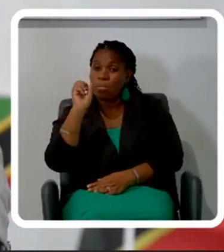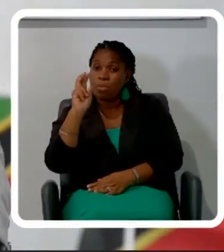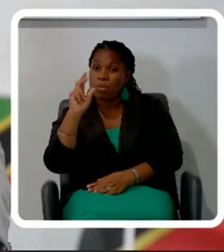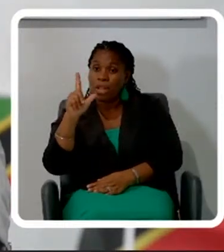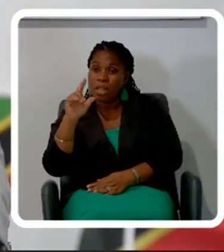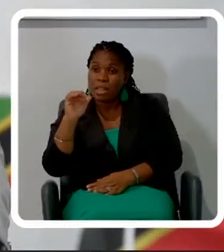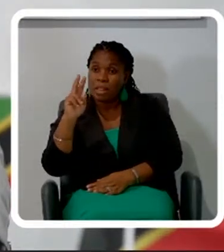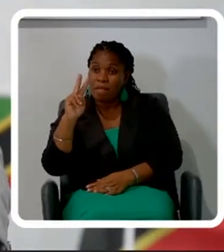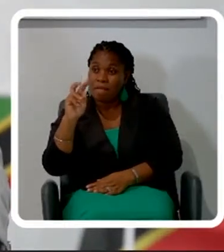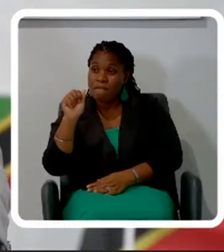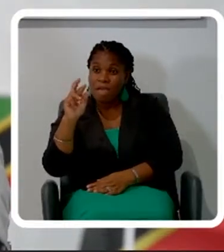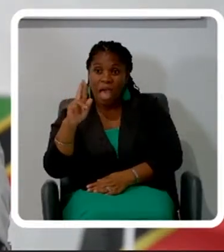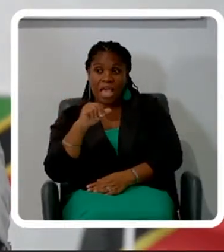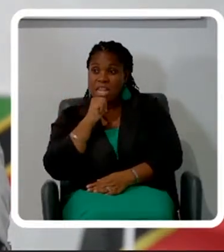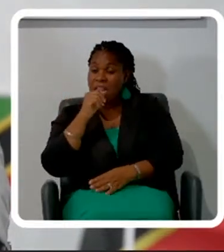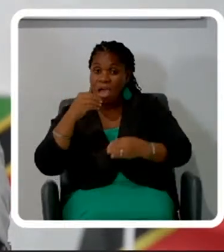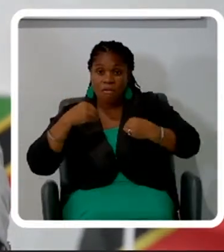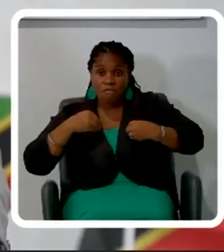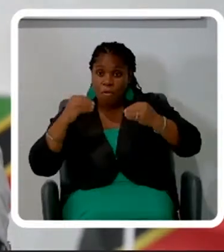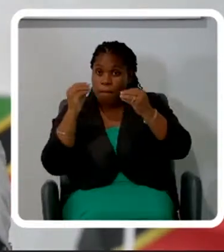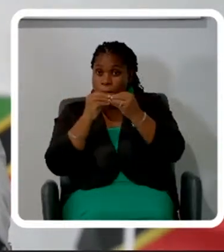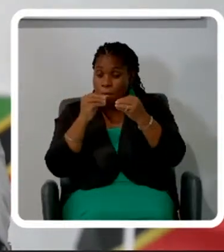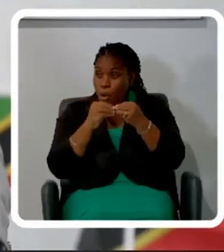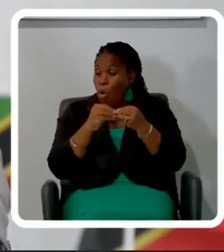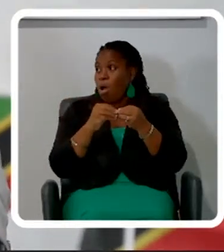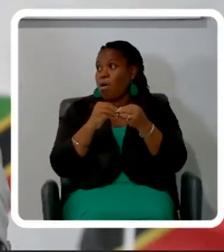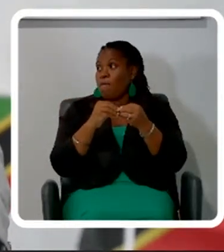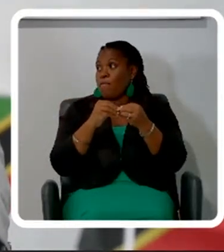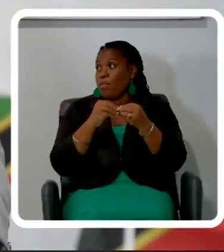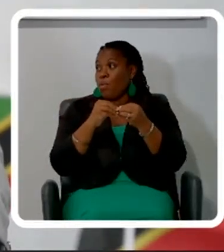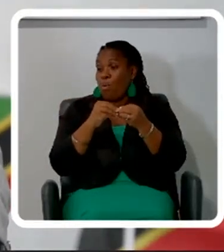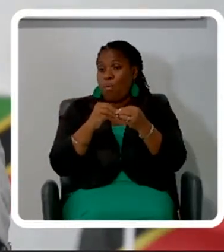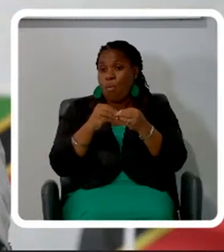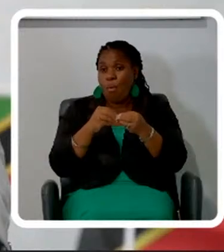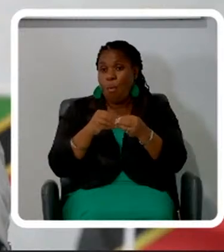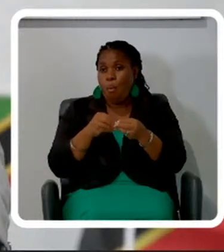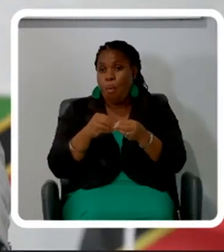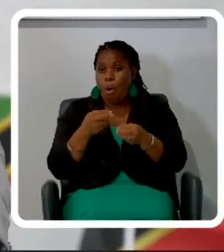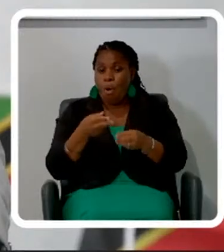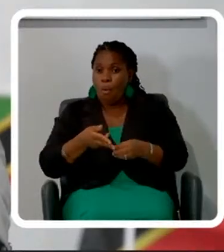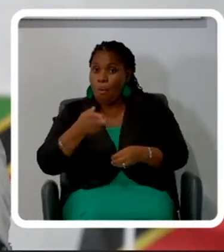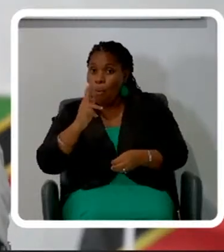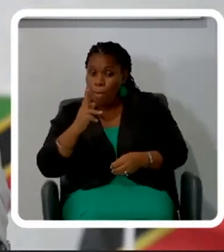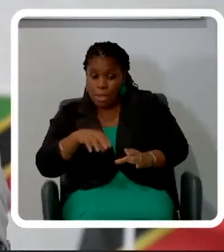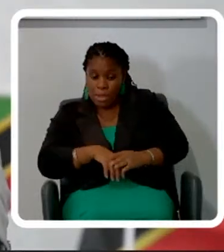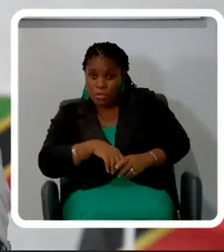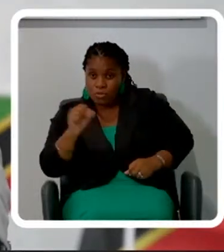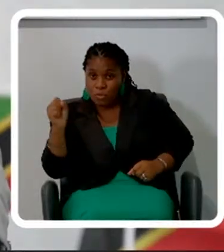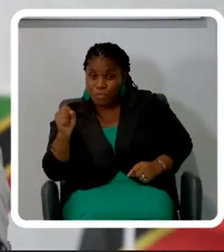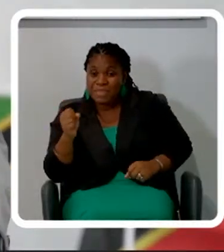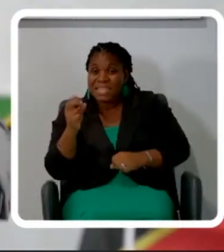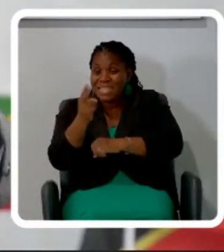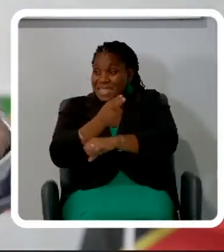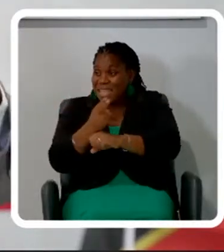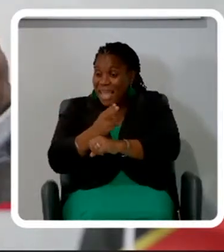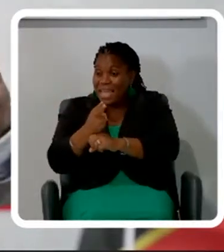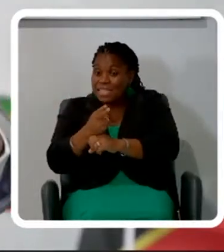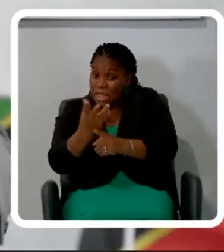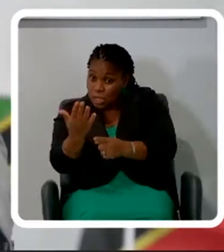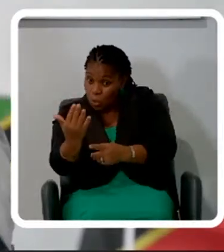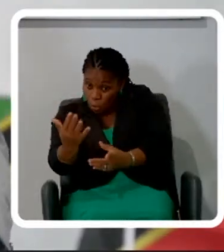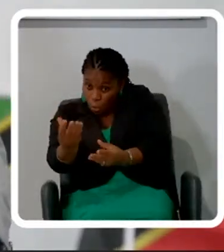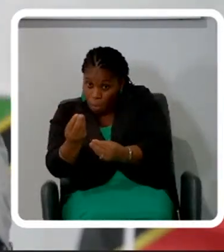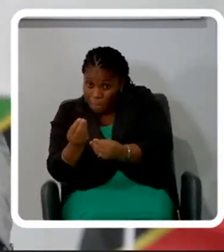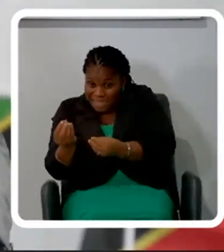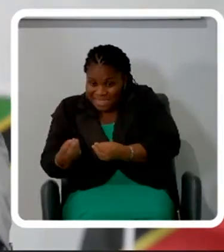was out of weapons, out of resources, the Haitians took him in, gave him the